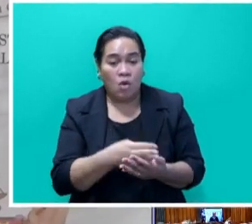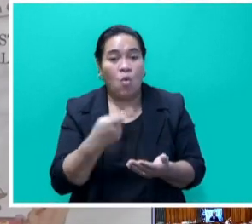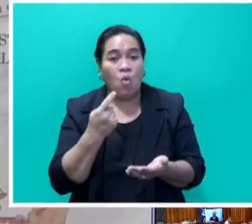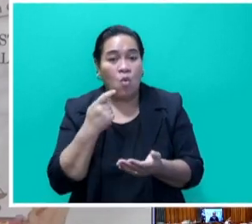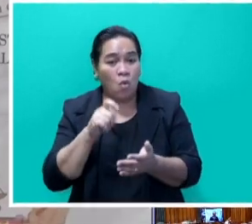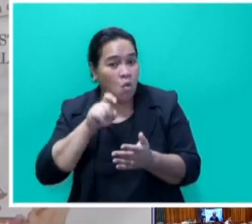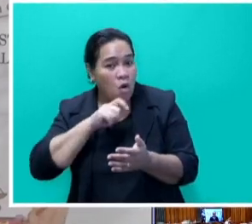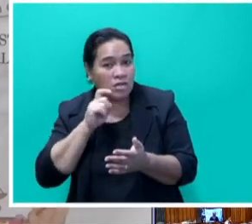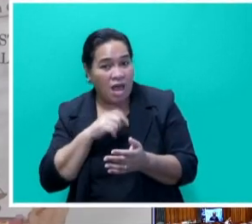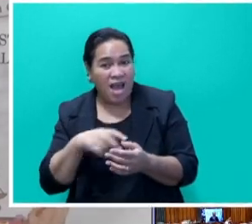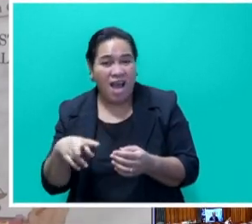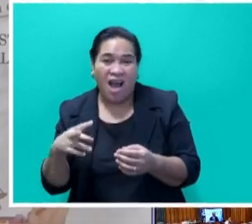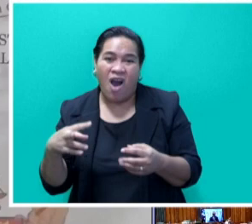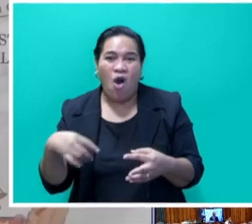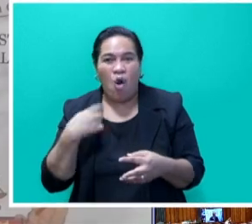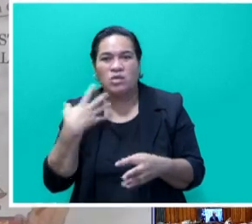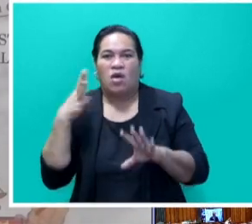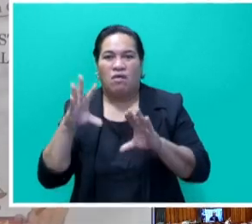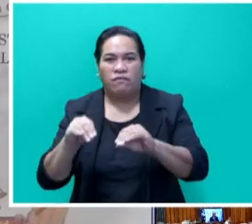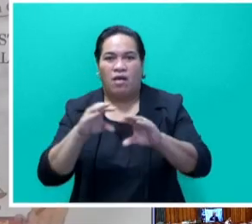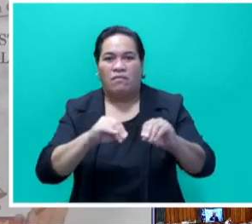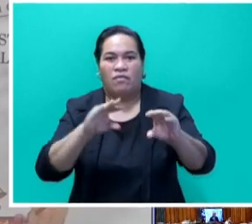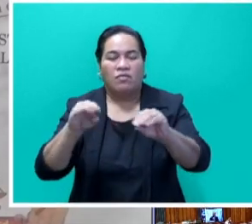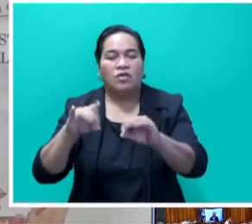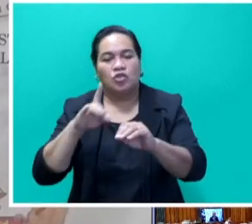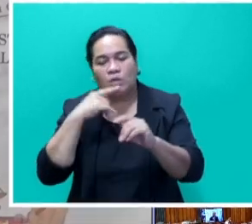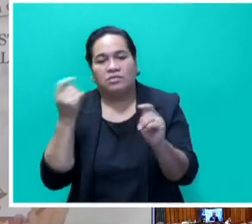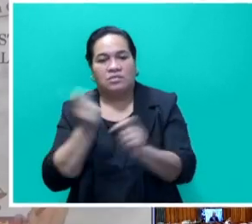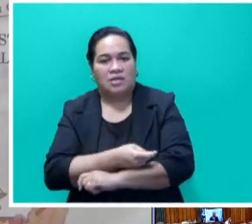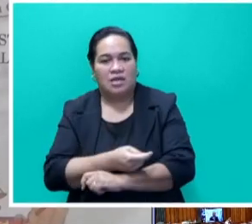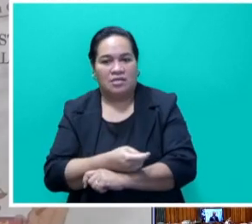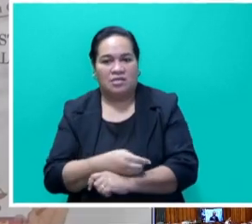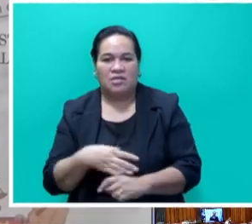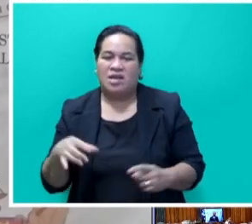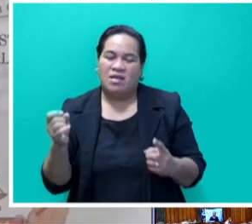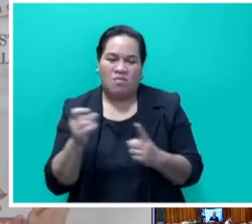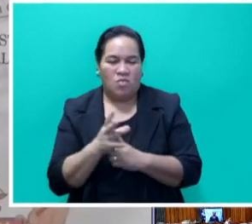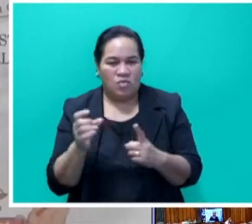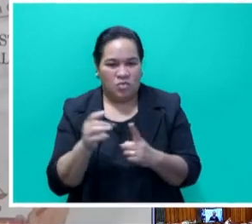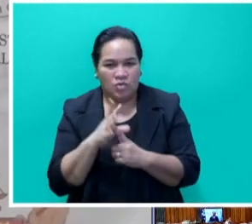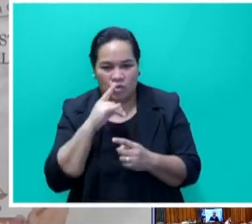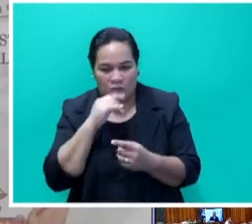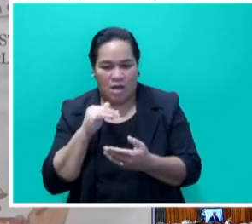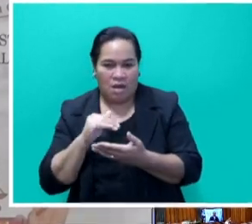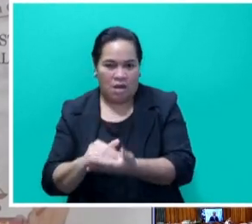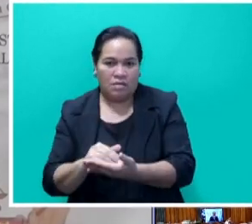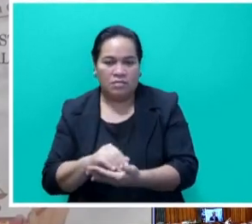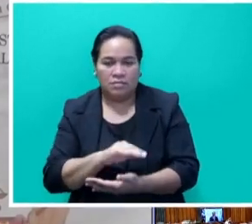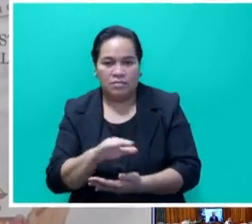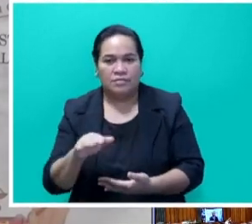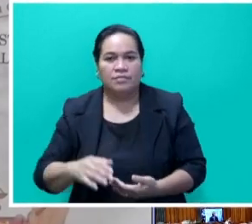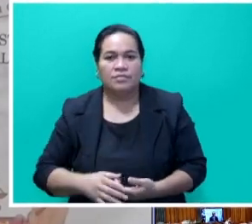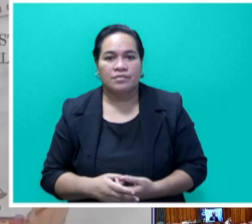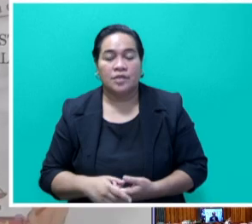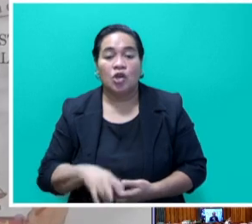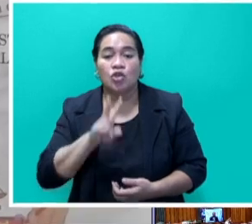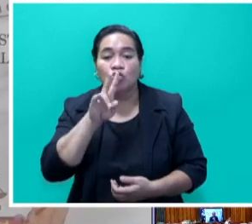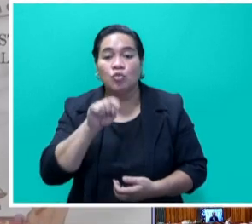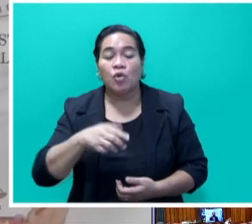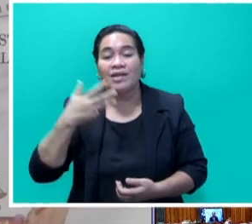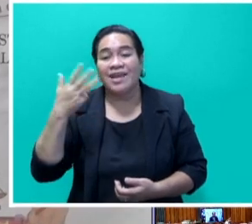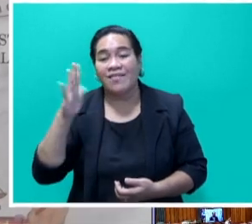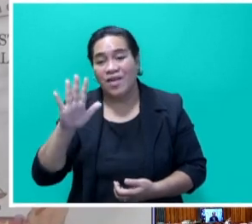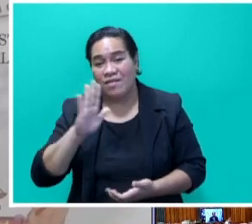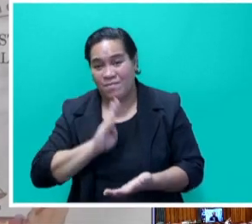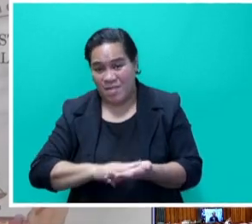wastewater bailing, and these new gensets and electrical updates are critical to saving some of these operational costs. $2.95 million